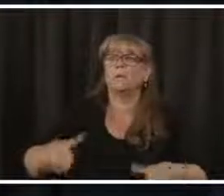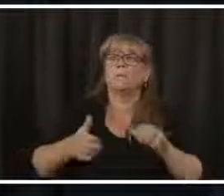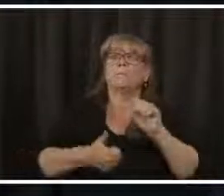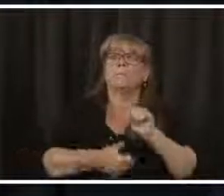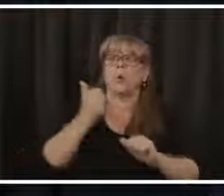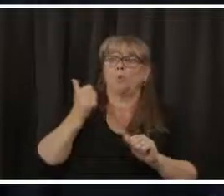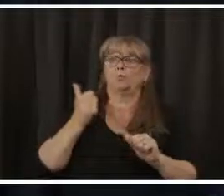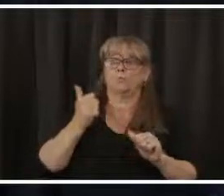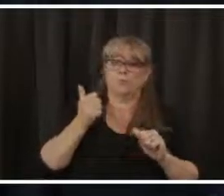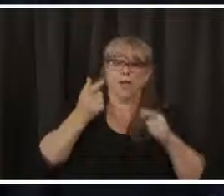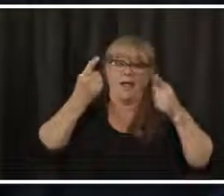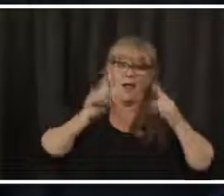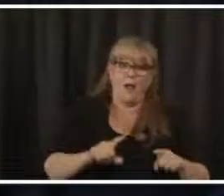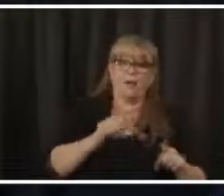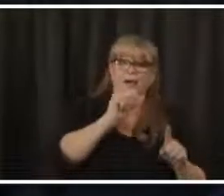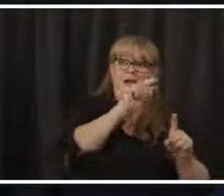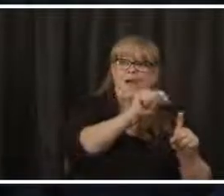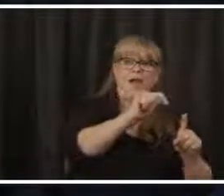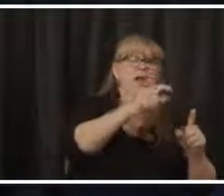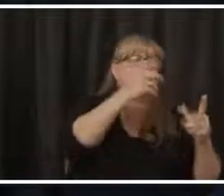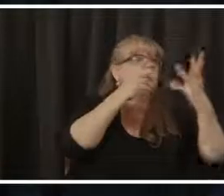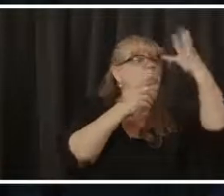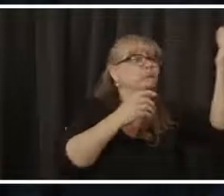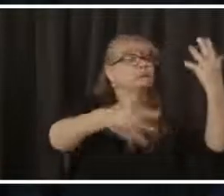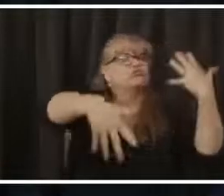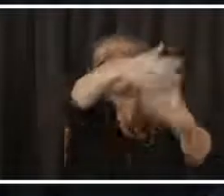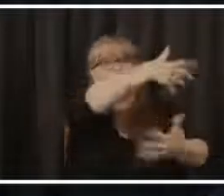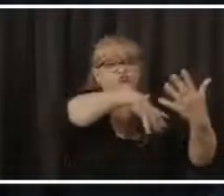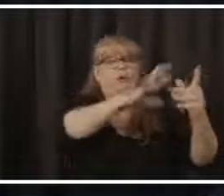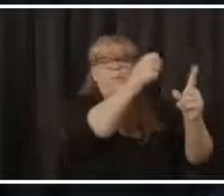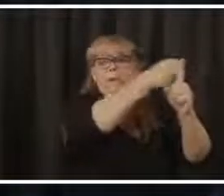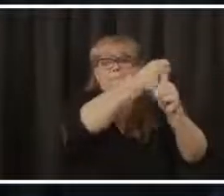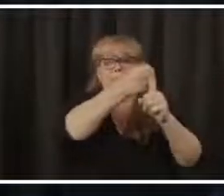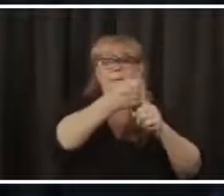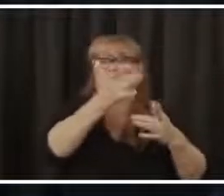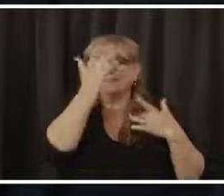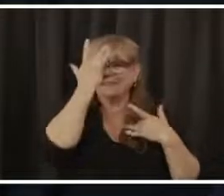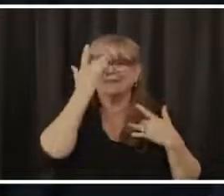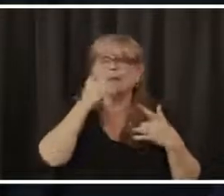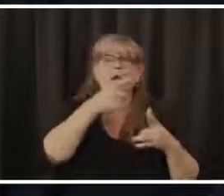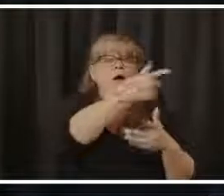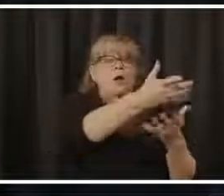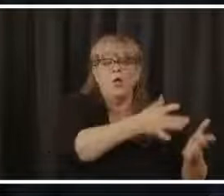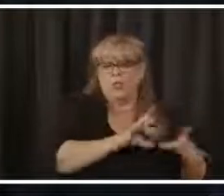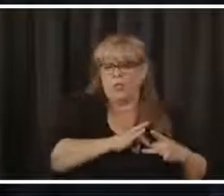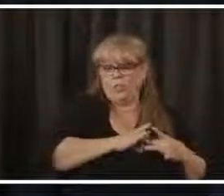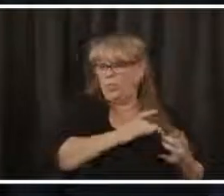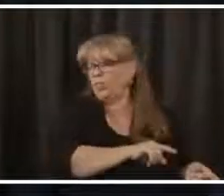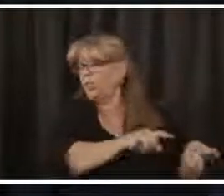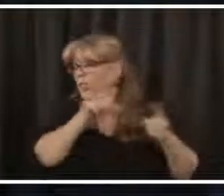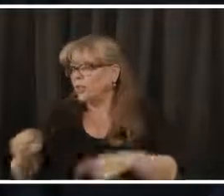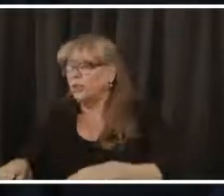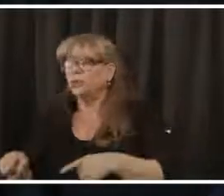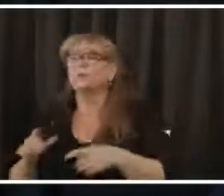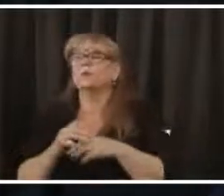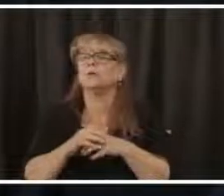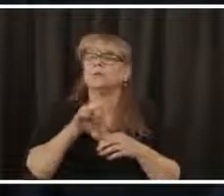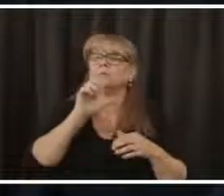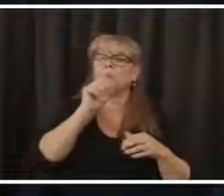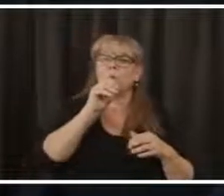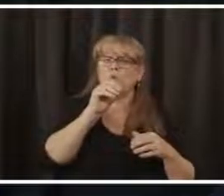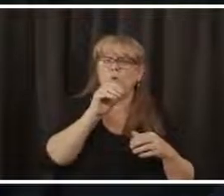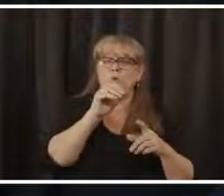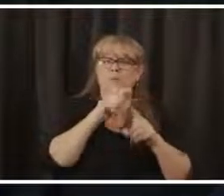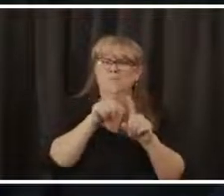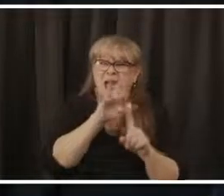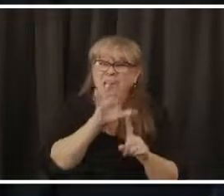the actual school? Yeah, kids have been back in school in many districts all year long. In other districts, they've been back since January. This is a more recent phenomena.